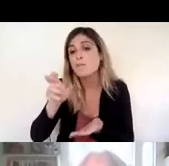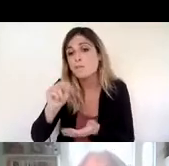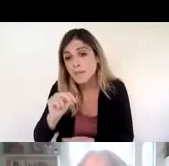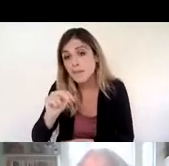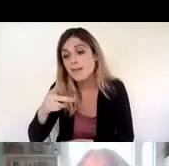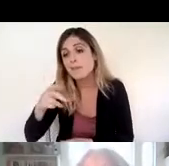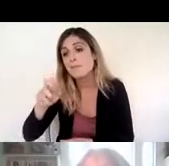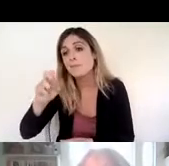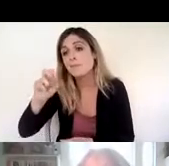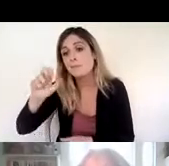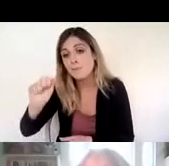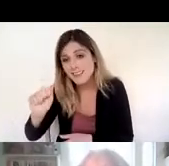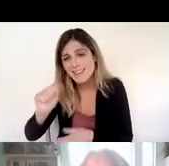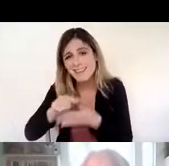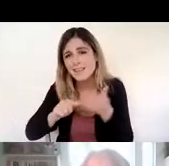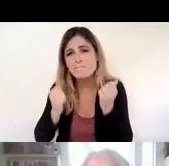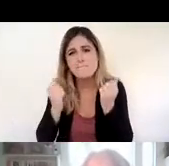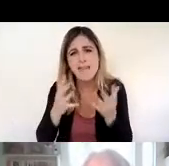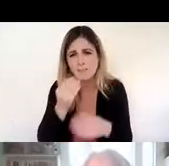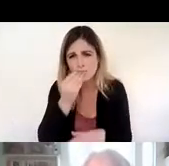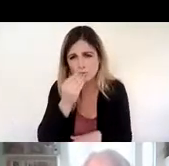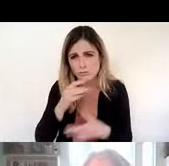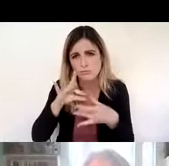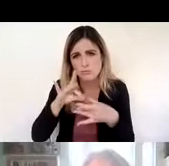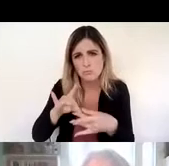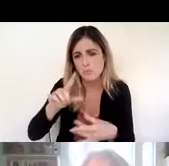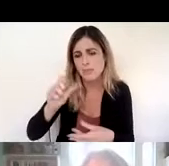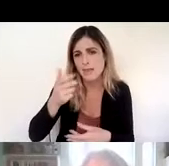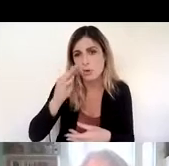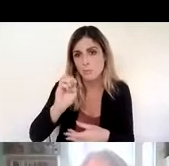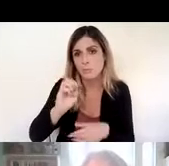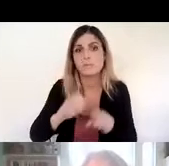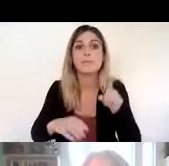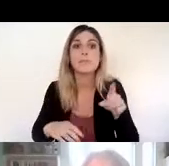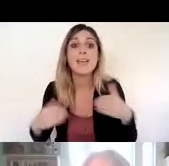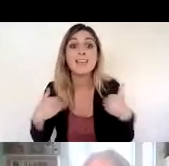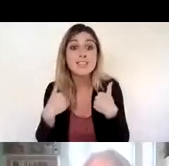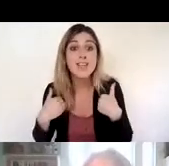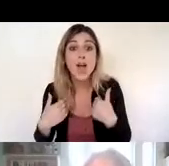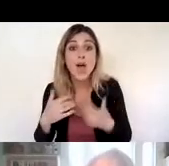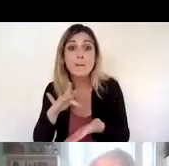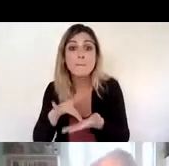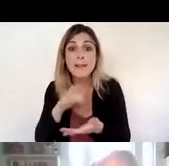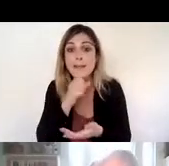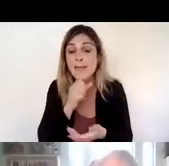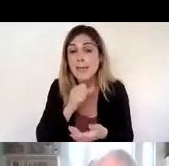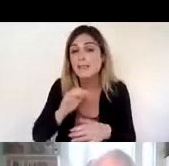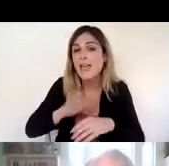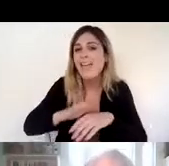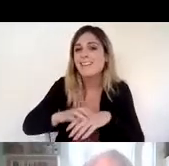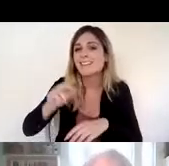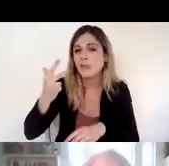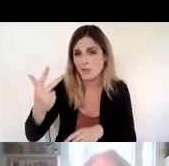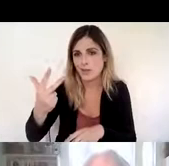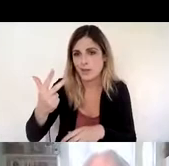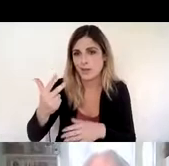Young or middle-aged adults should aim for at least 3 servings of legumes per day. Older people, like over the age of